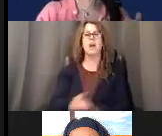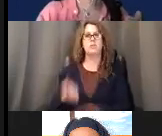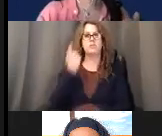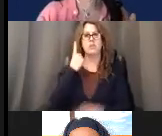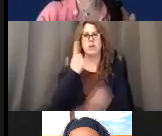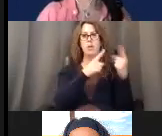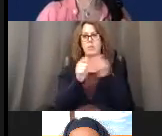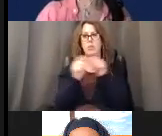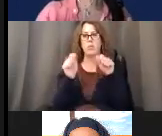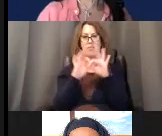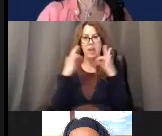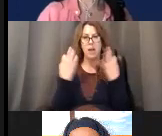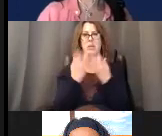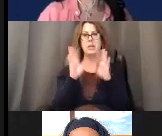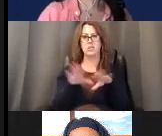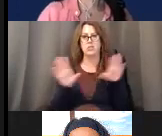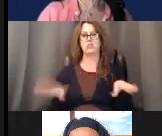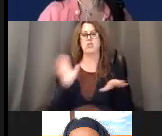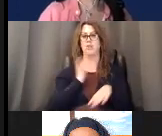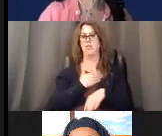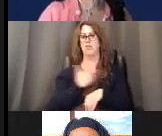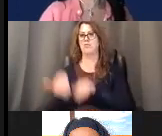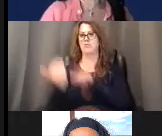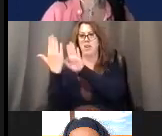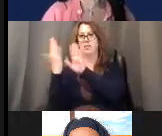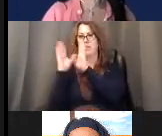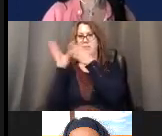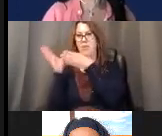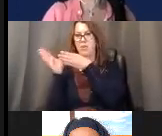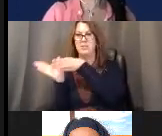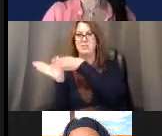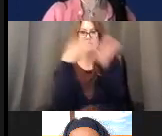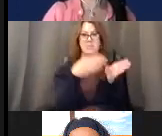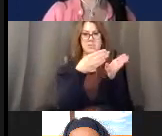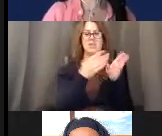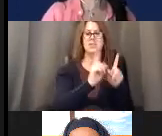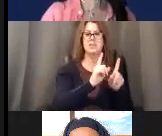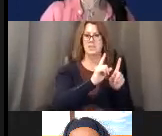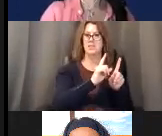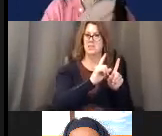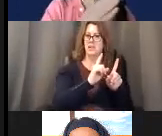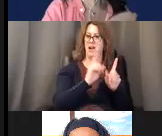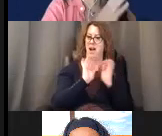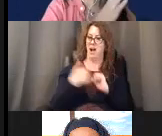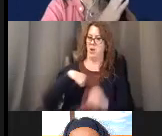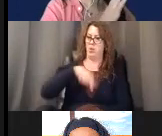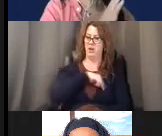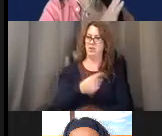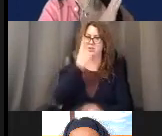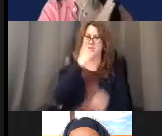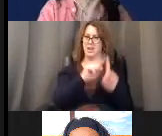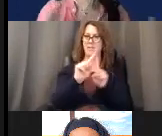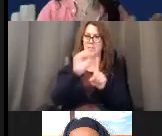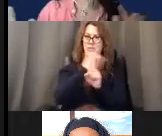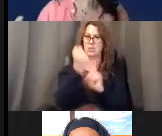to shift our strategies to focus on those social determinants as we understand them, so that we can work with the